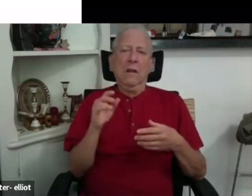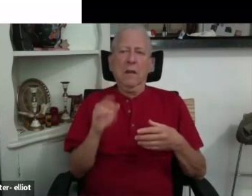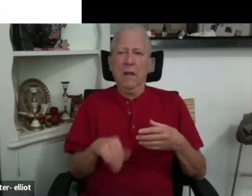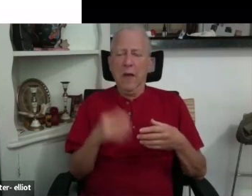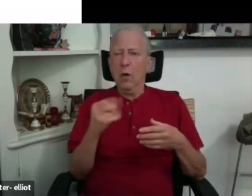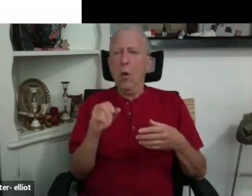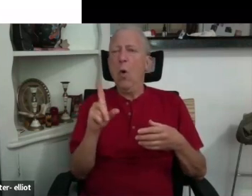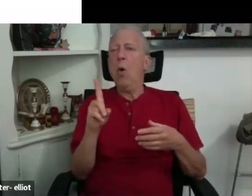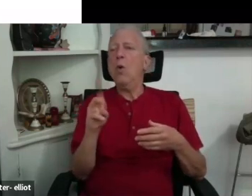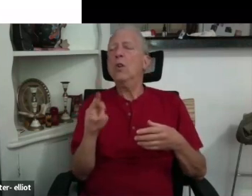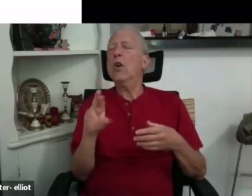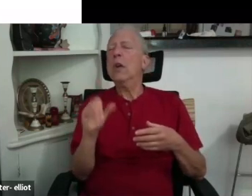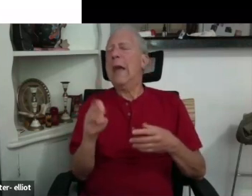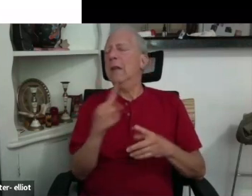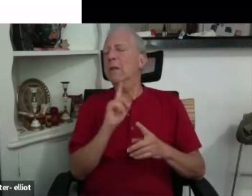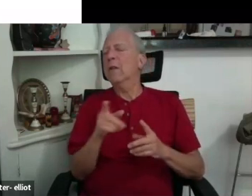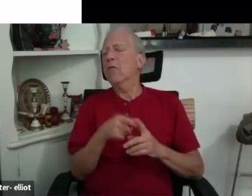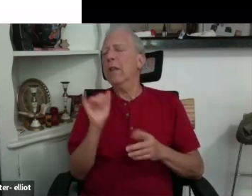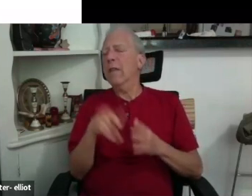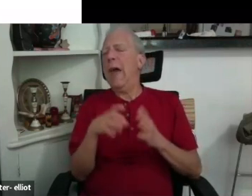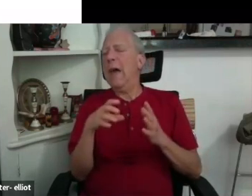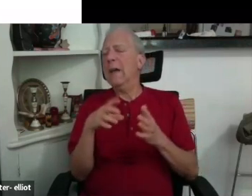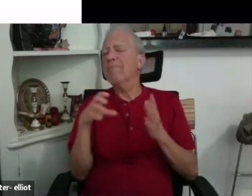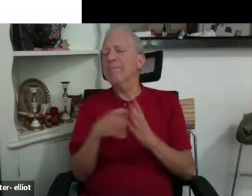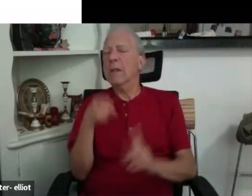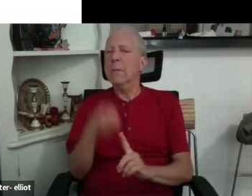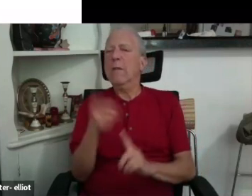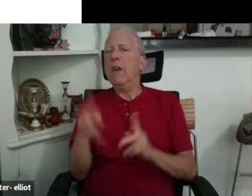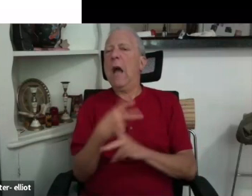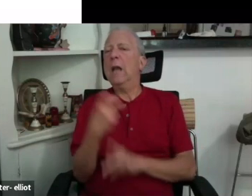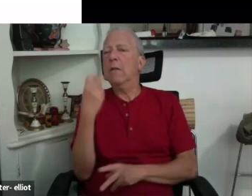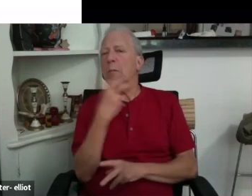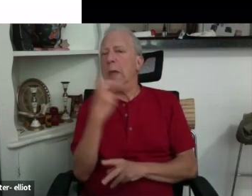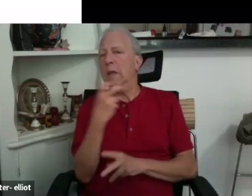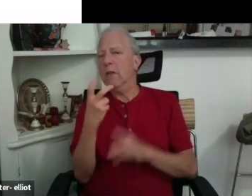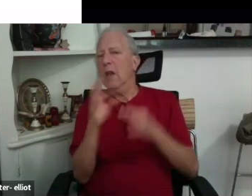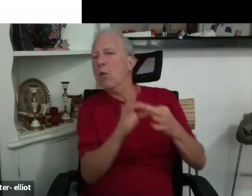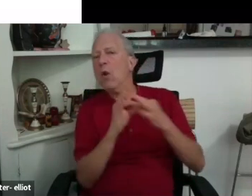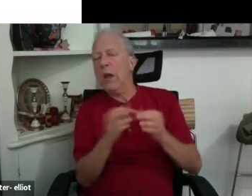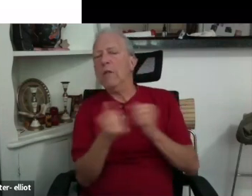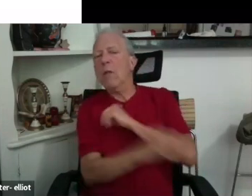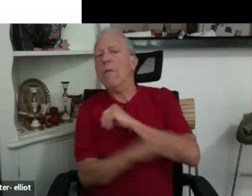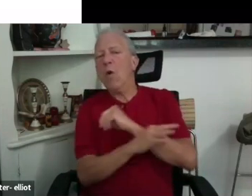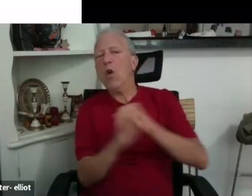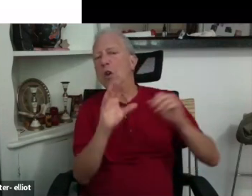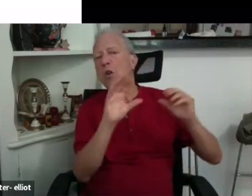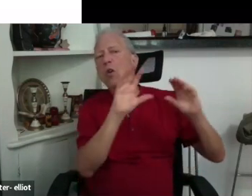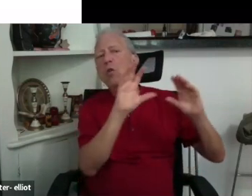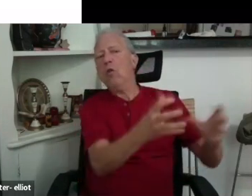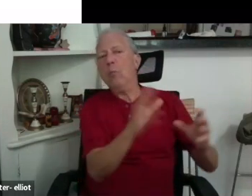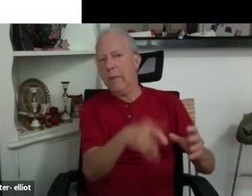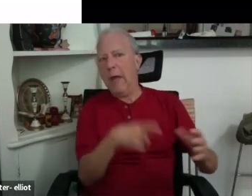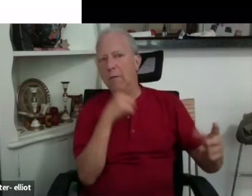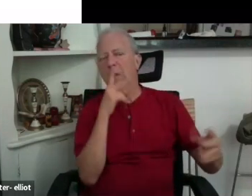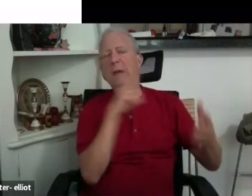type of speech, right, under the direction of or in coordination with foreign groups that are designated